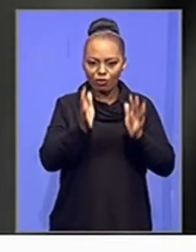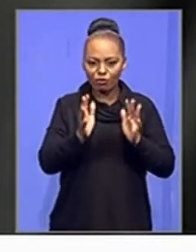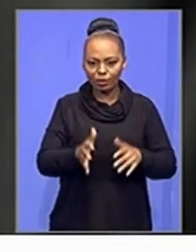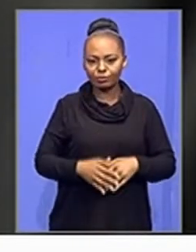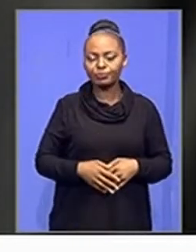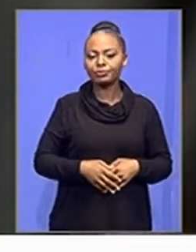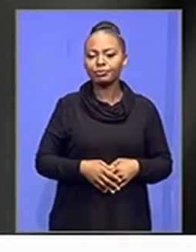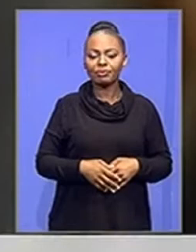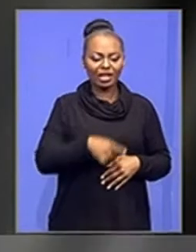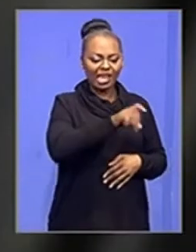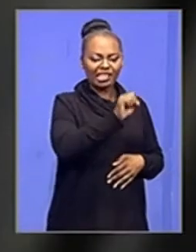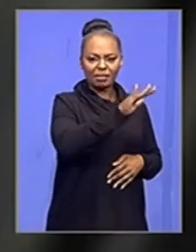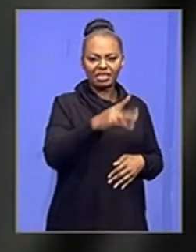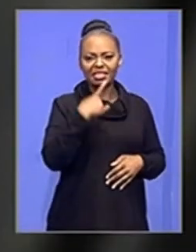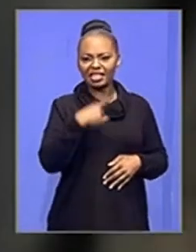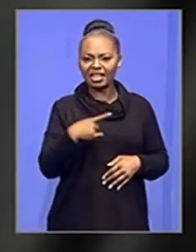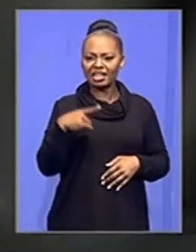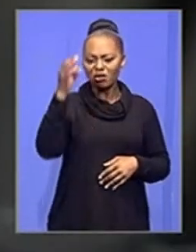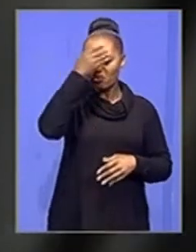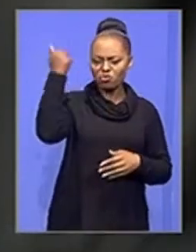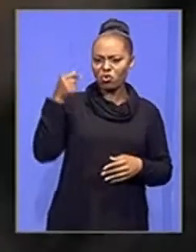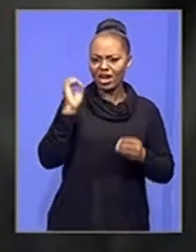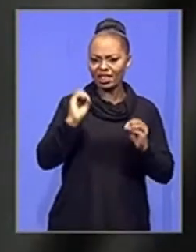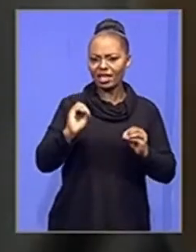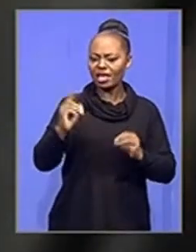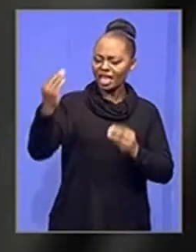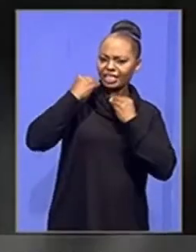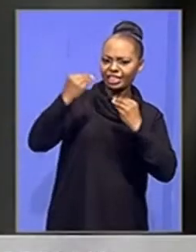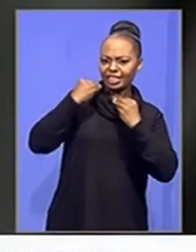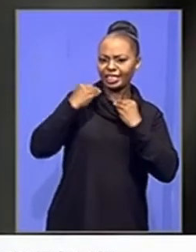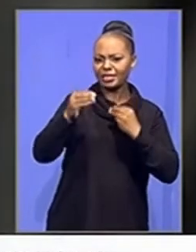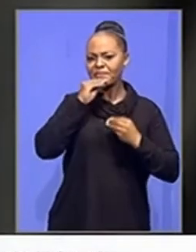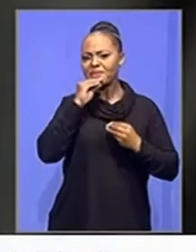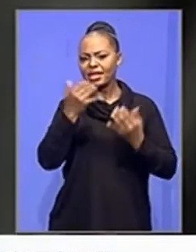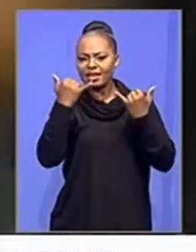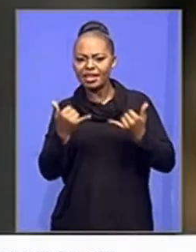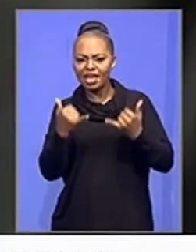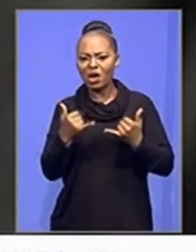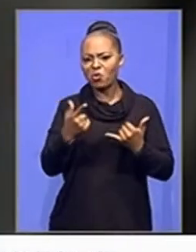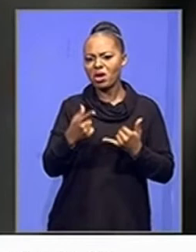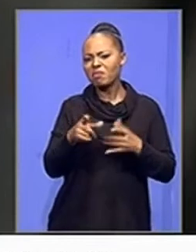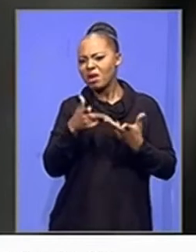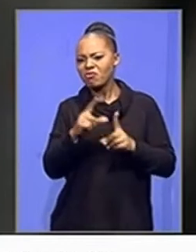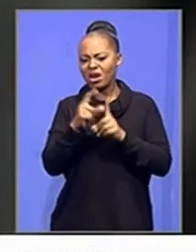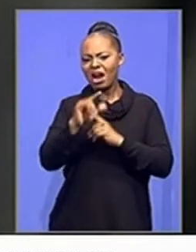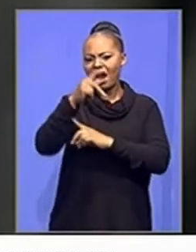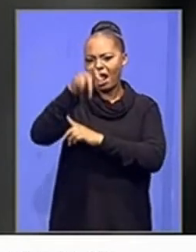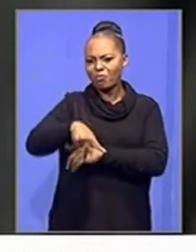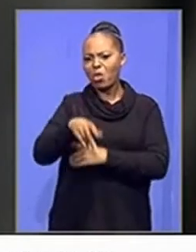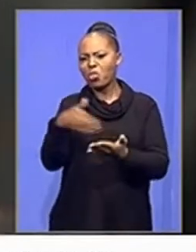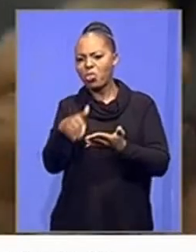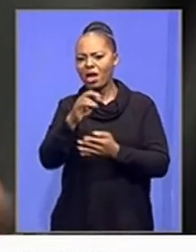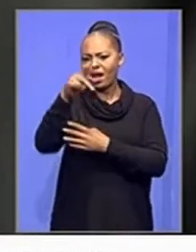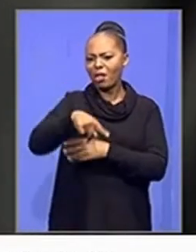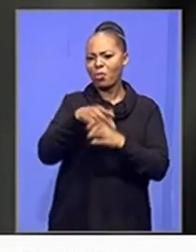sabc he says he doesn't know what is occurred but he used to teach us what there is a cult it doesn't exist today he doesn't know what is it but very quickly